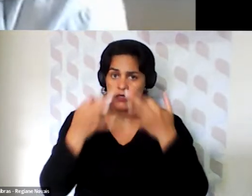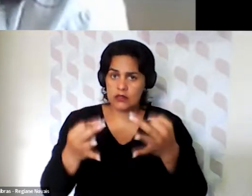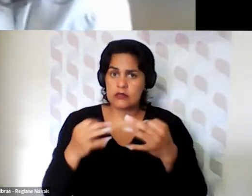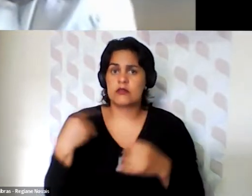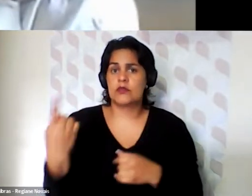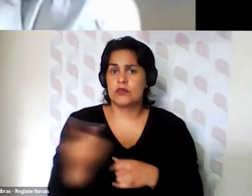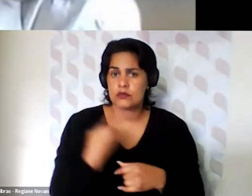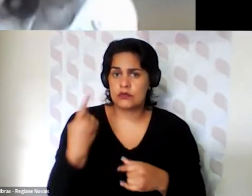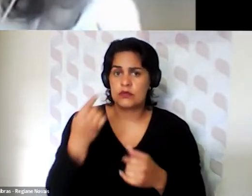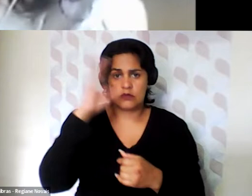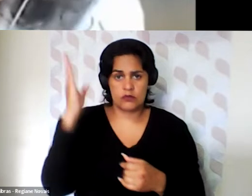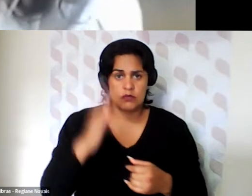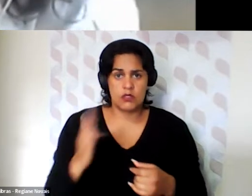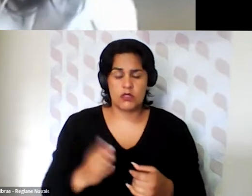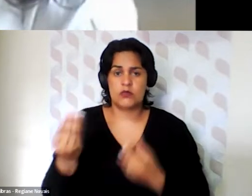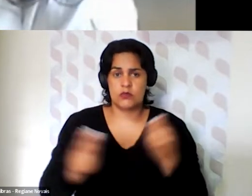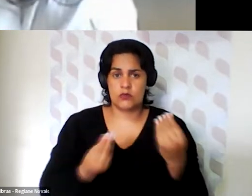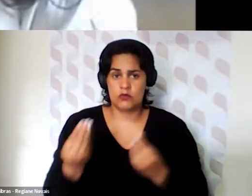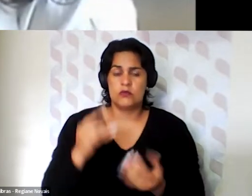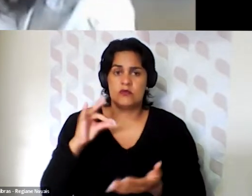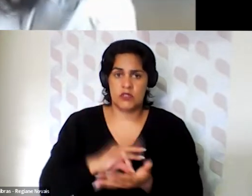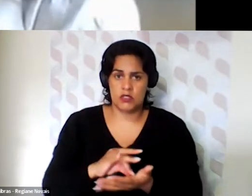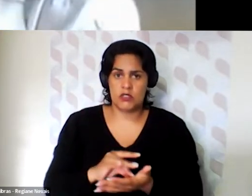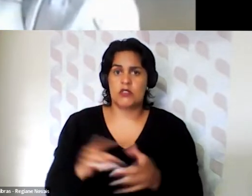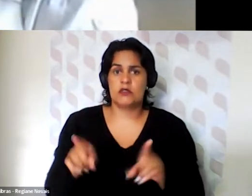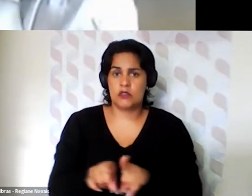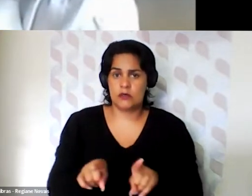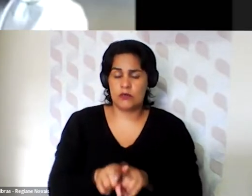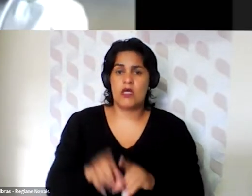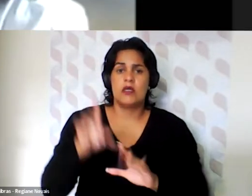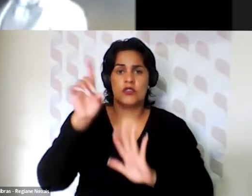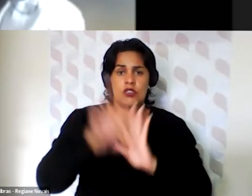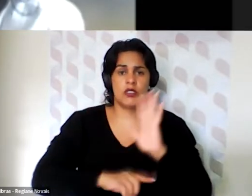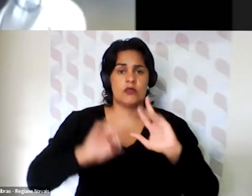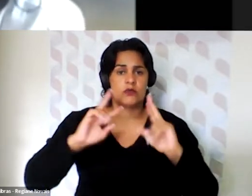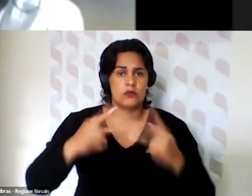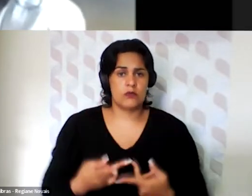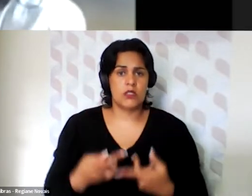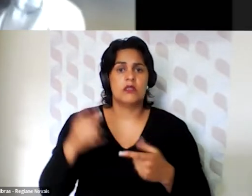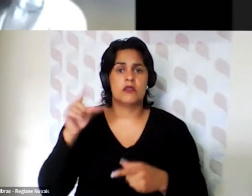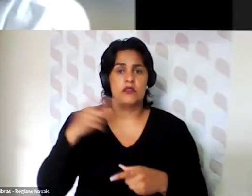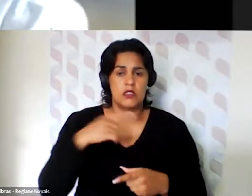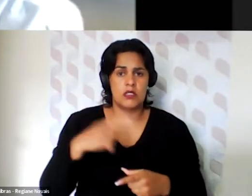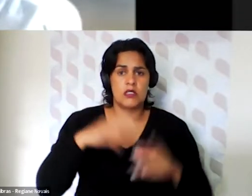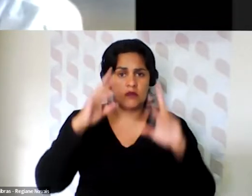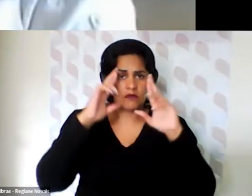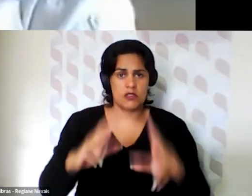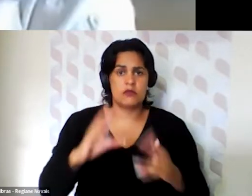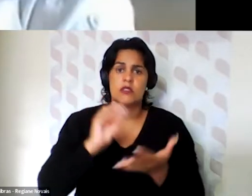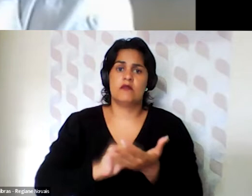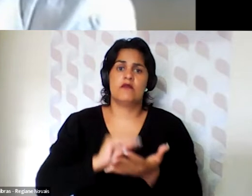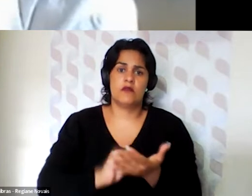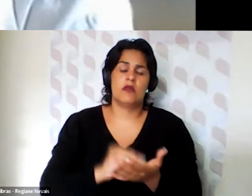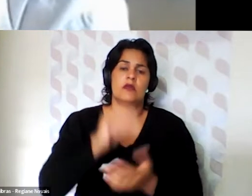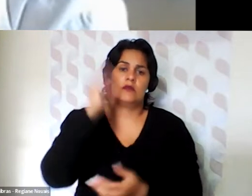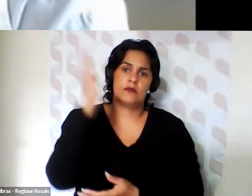on removing barriers to foreign trade and investment. We really believe that human rights and environmental issues and the rule of law should